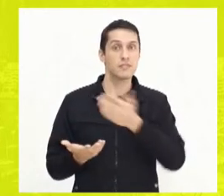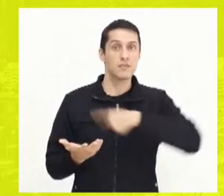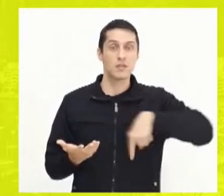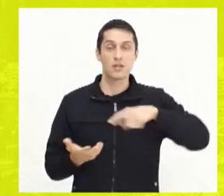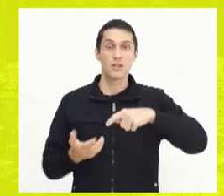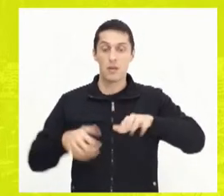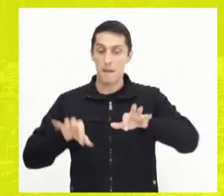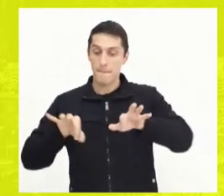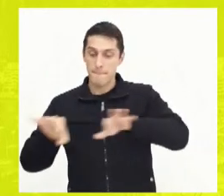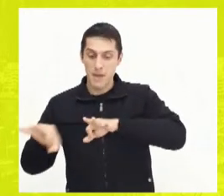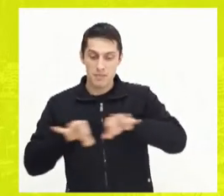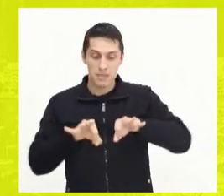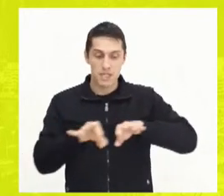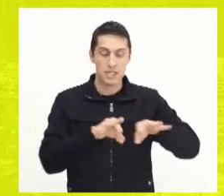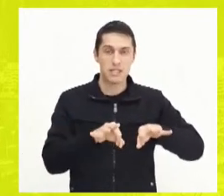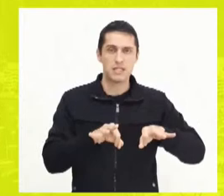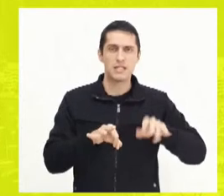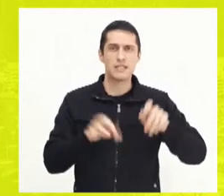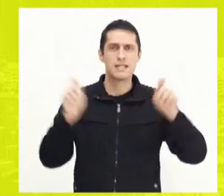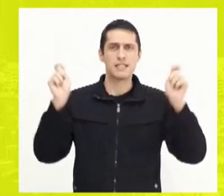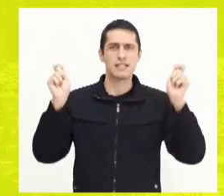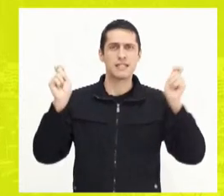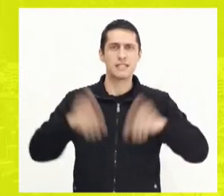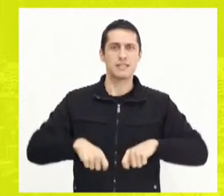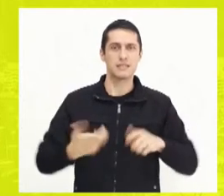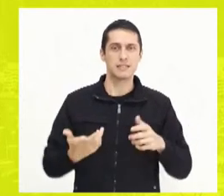what kind of measures can be taken